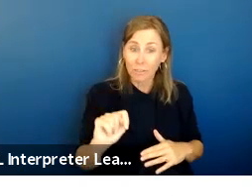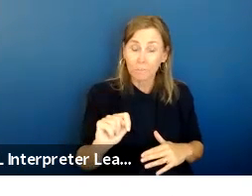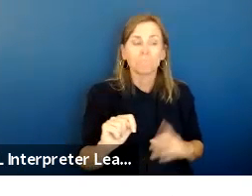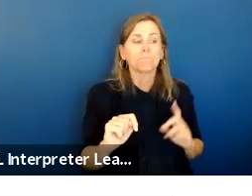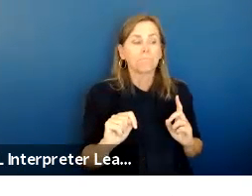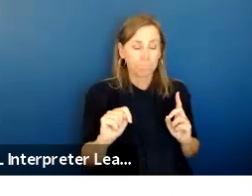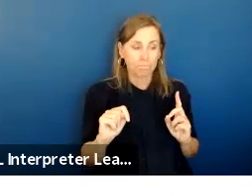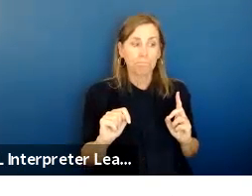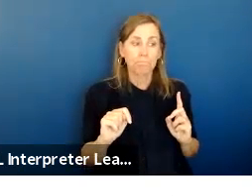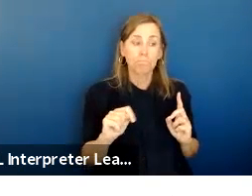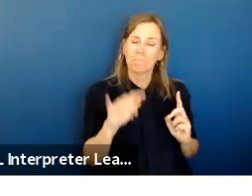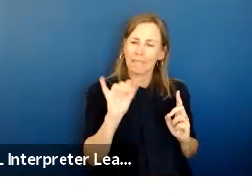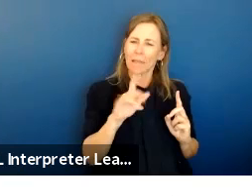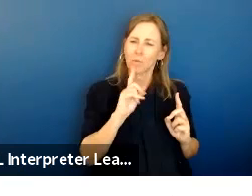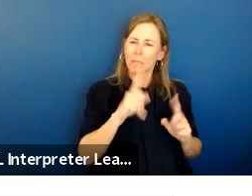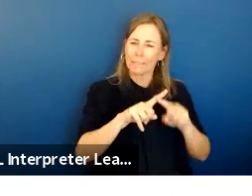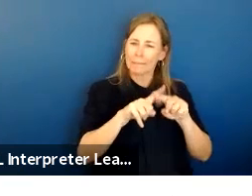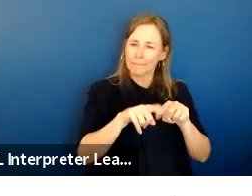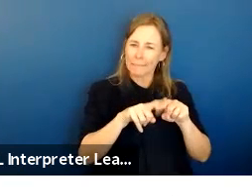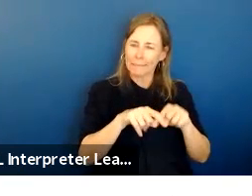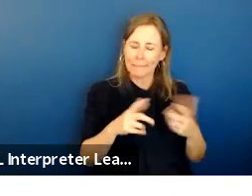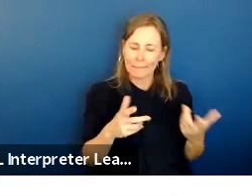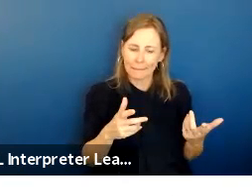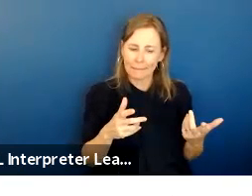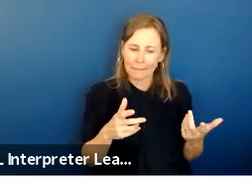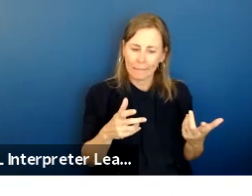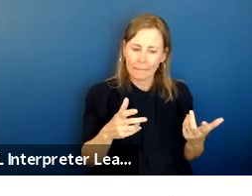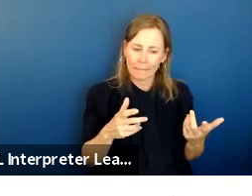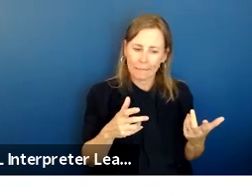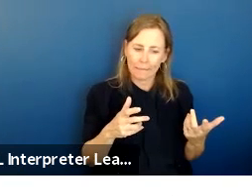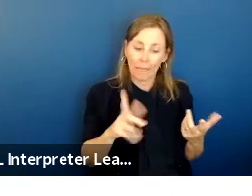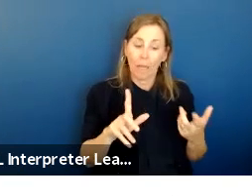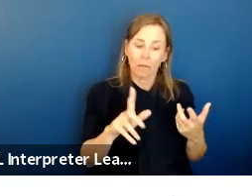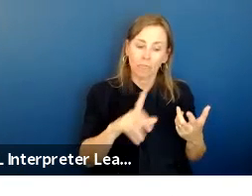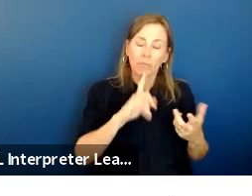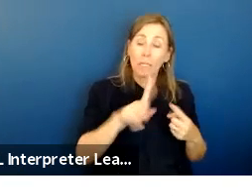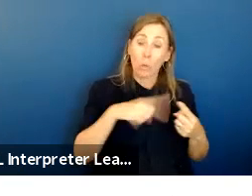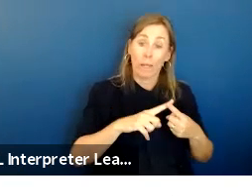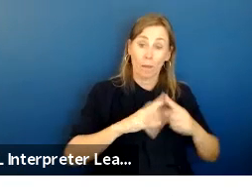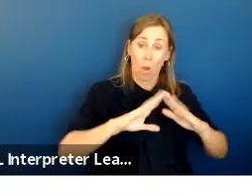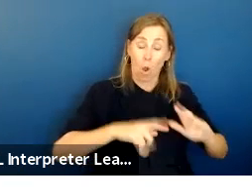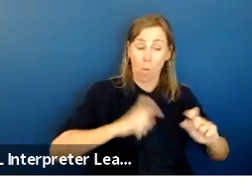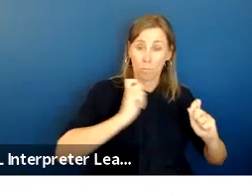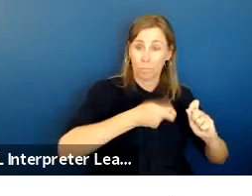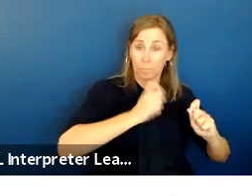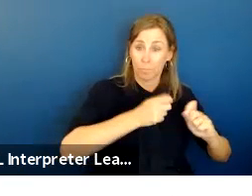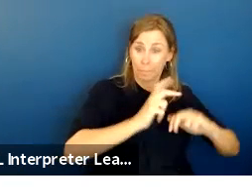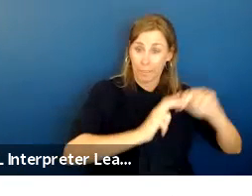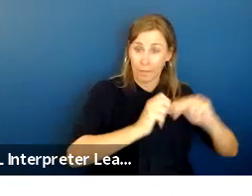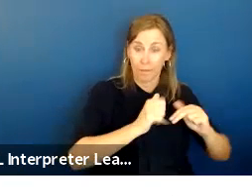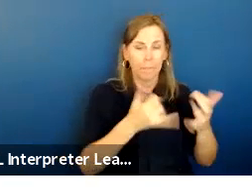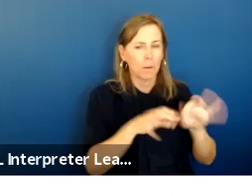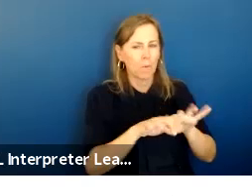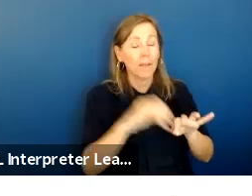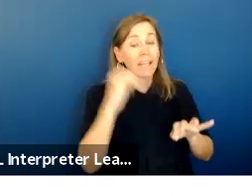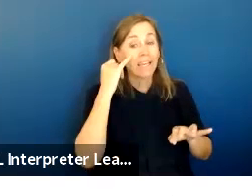This contingent of insurance while your home is being constructed may be particularly important to those who may have lost